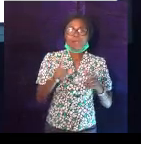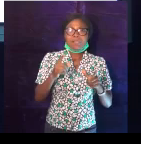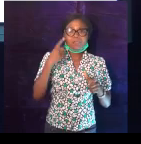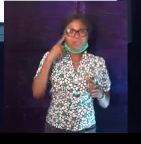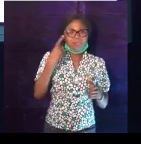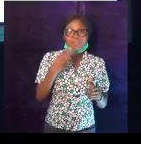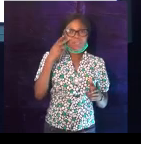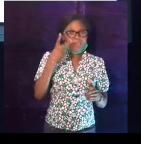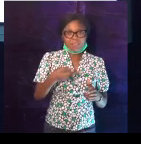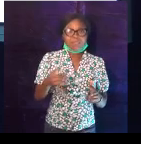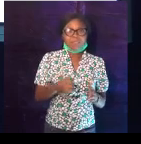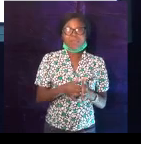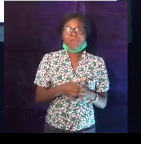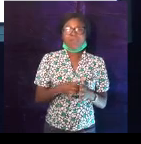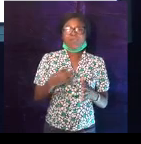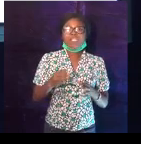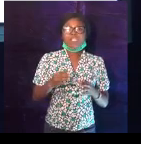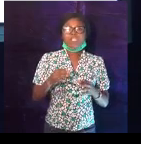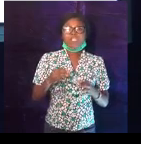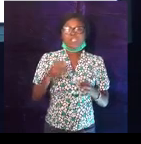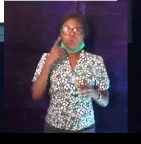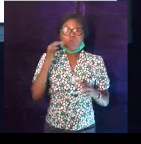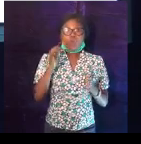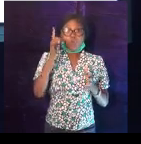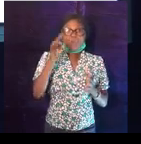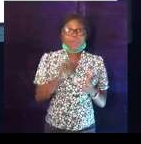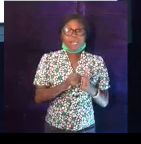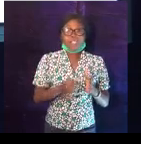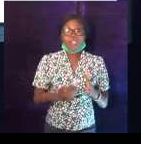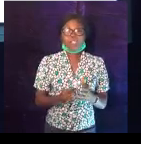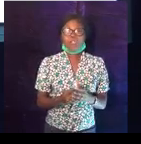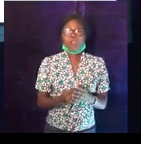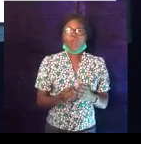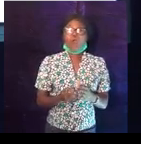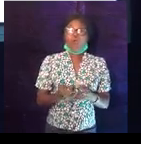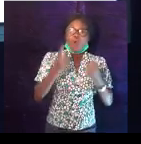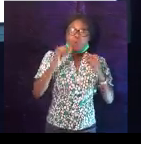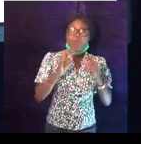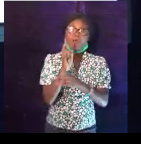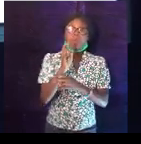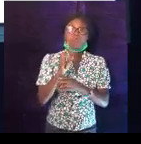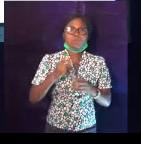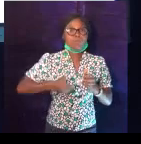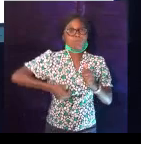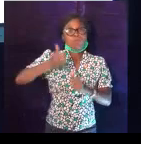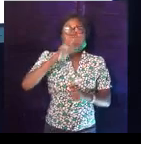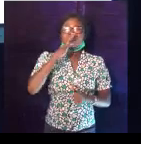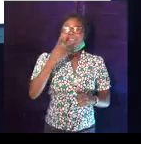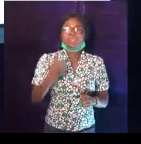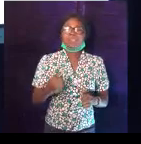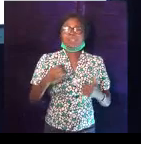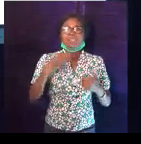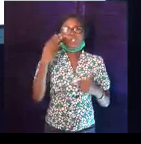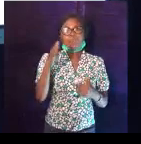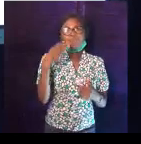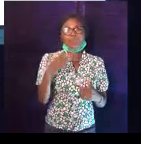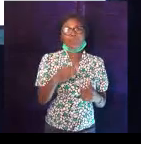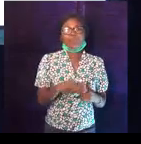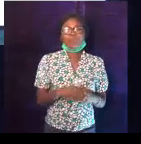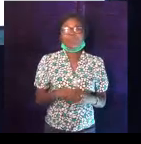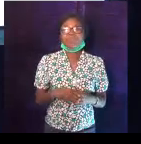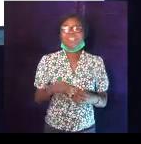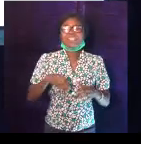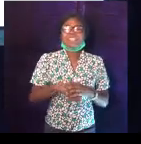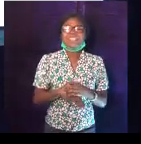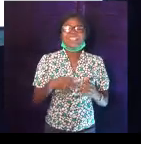zooming out, let's see if that confirms what we have. Yes, the modal color is blue. It has the largest piece of the pie. So I'm going to